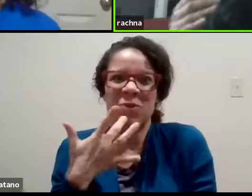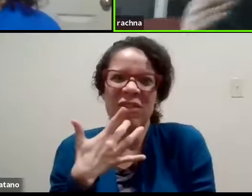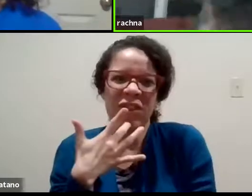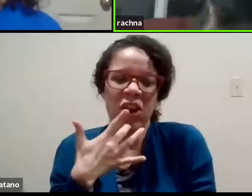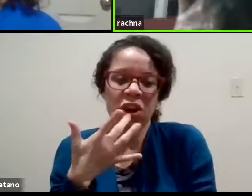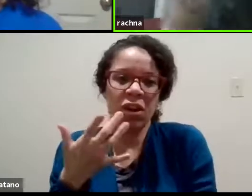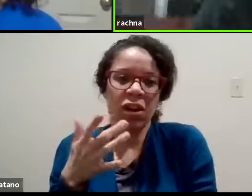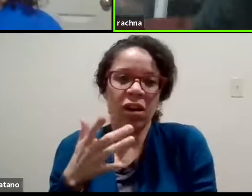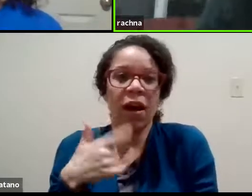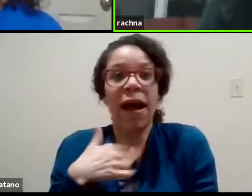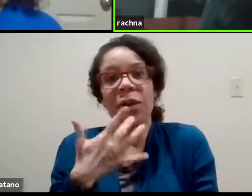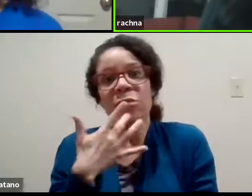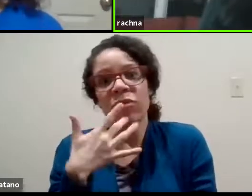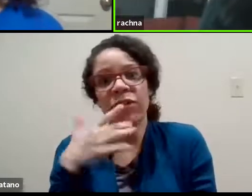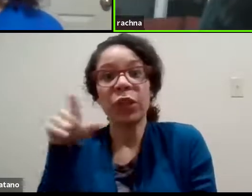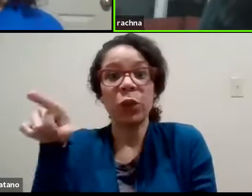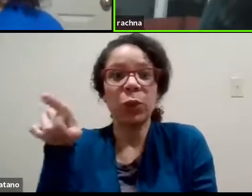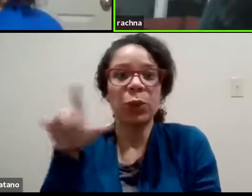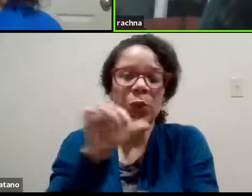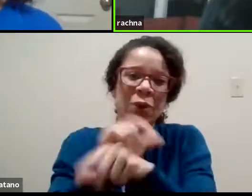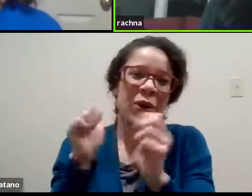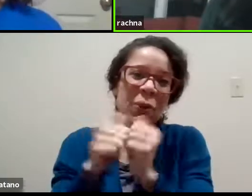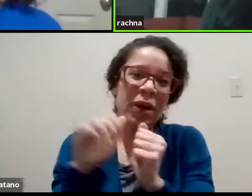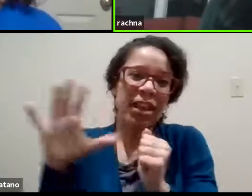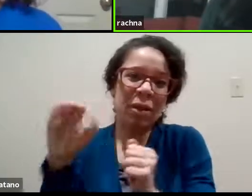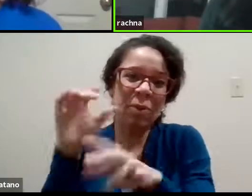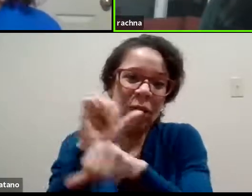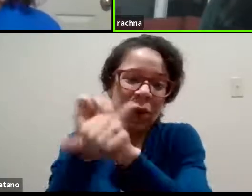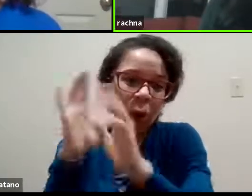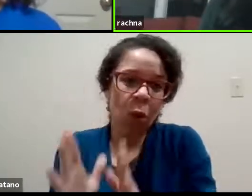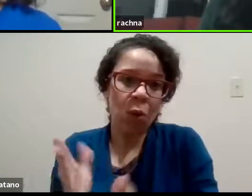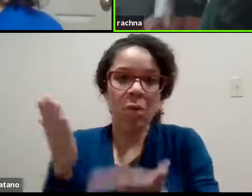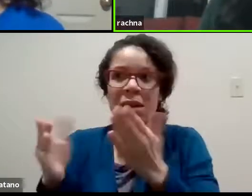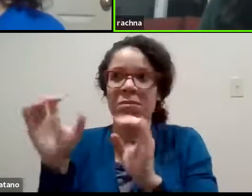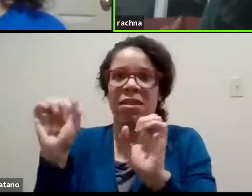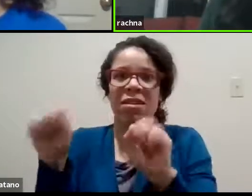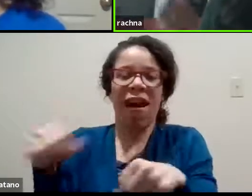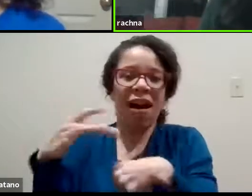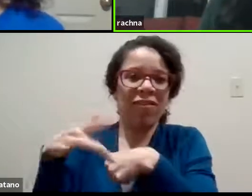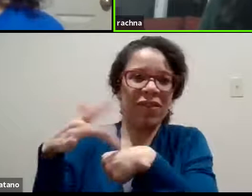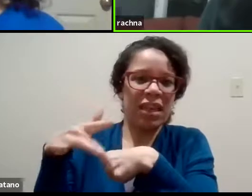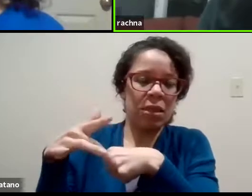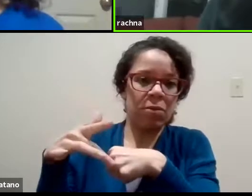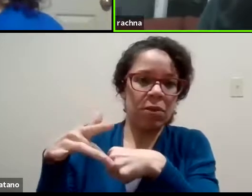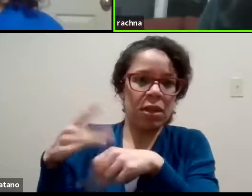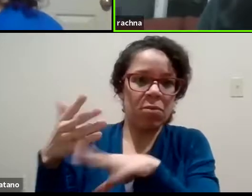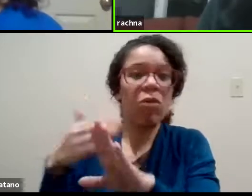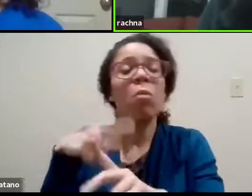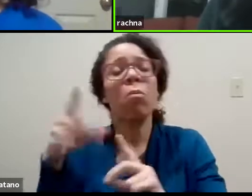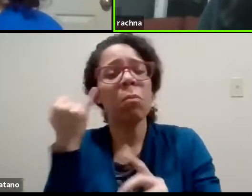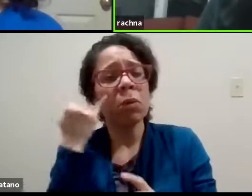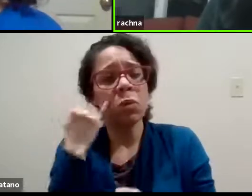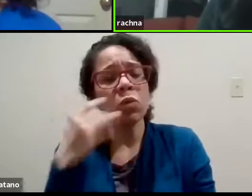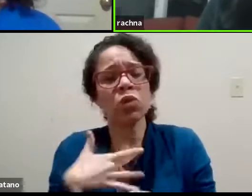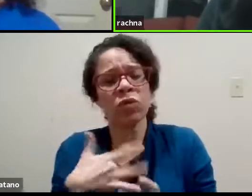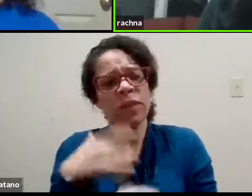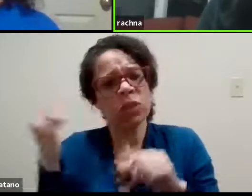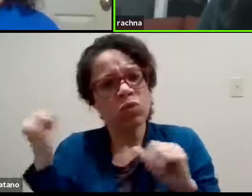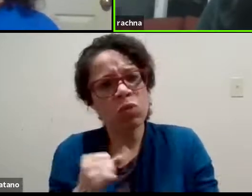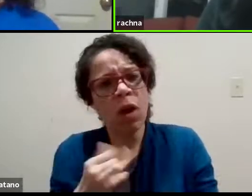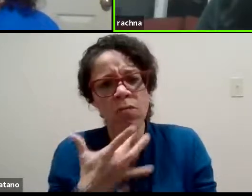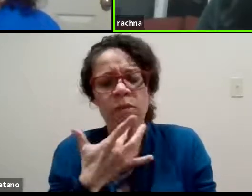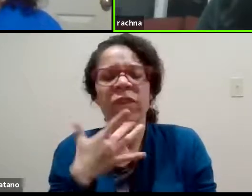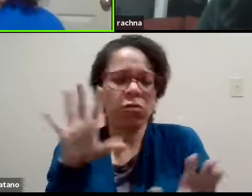work with one of my colleagues who might be able to get you in sooner. But if there's a strong preference, then, yeah,